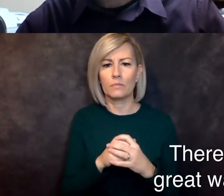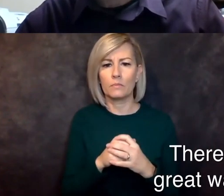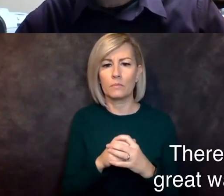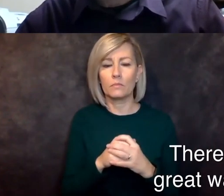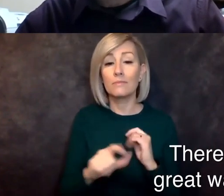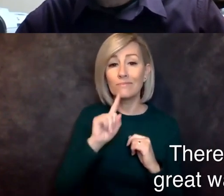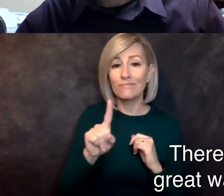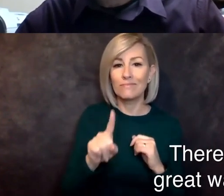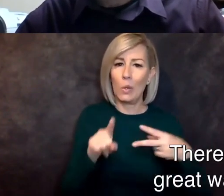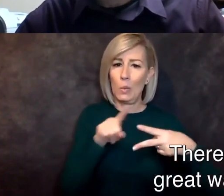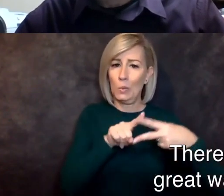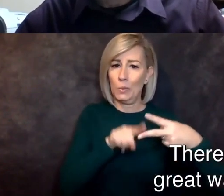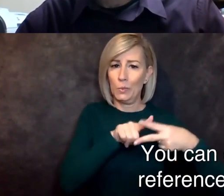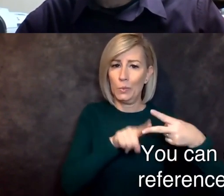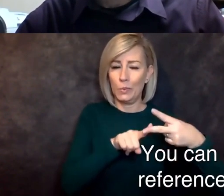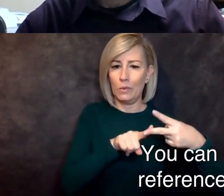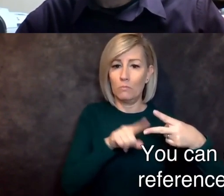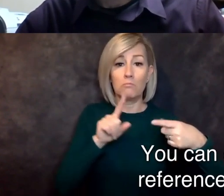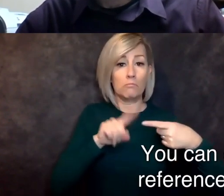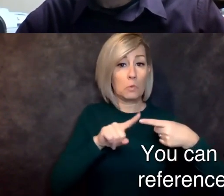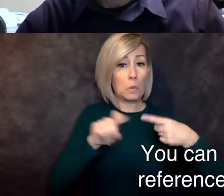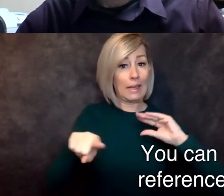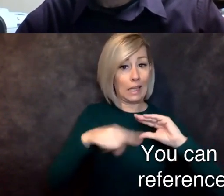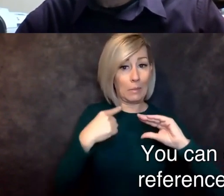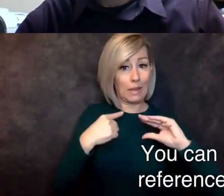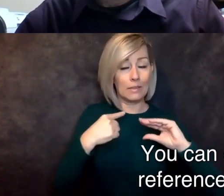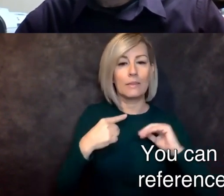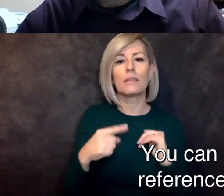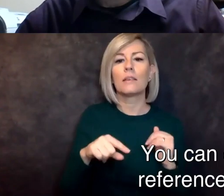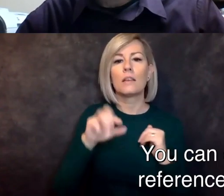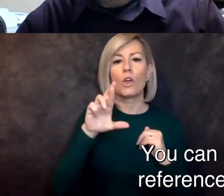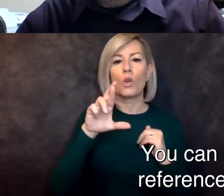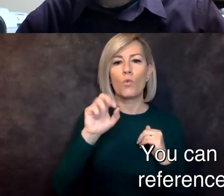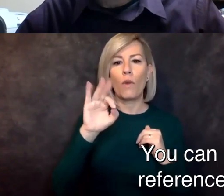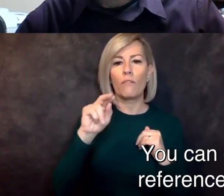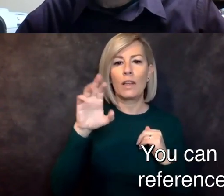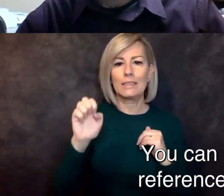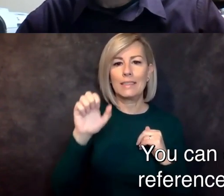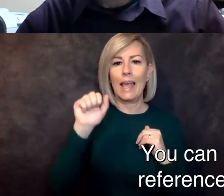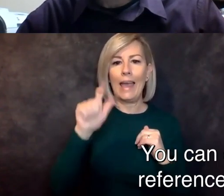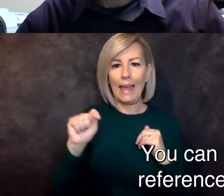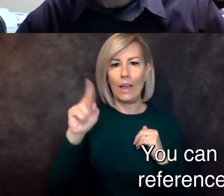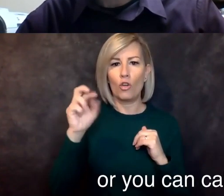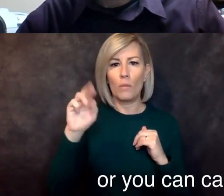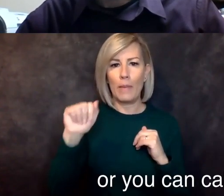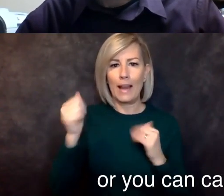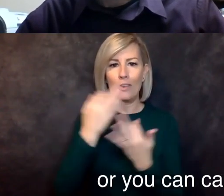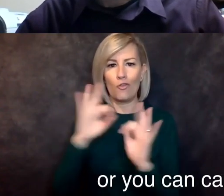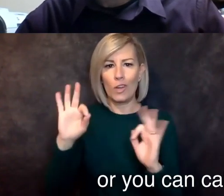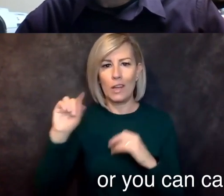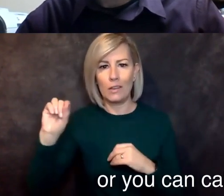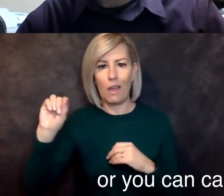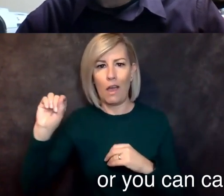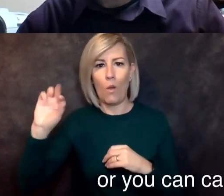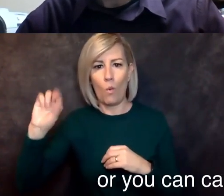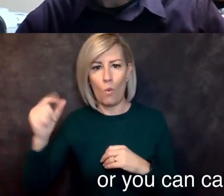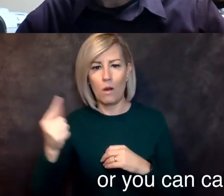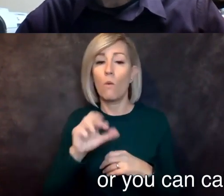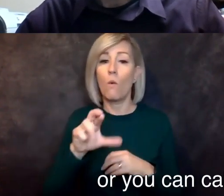There are two really great ways to reach us. You can either email us at reference at urbanafree.org, or you can call us at